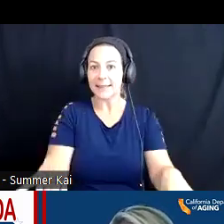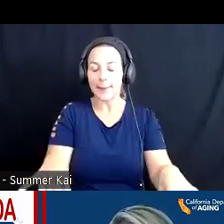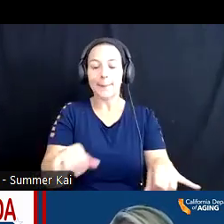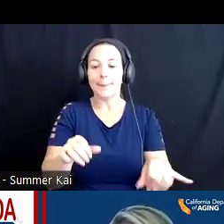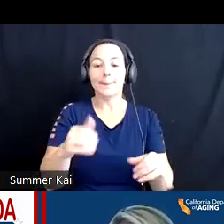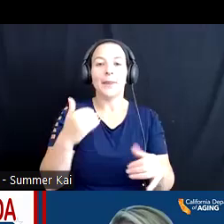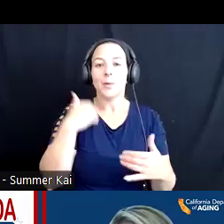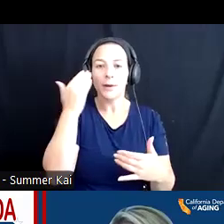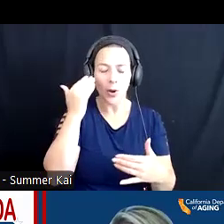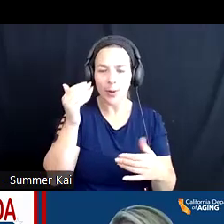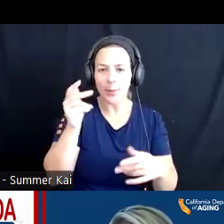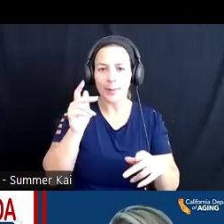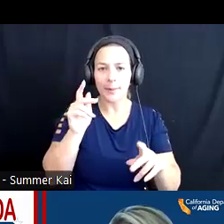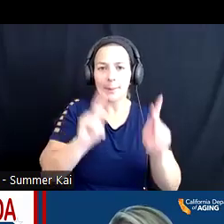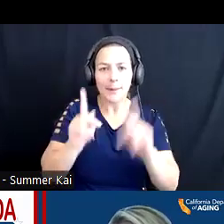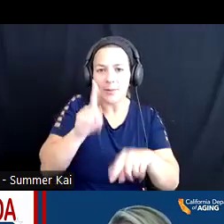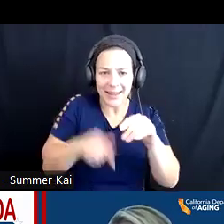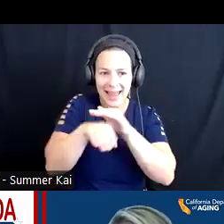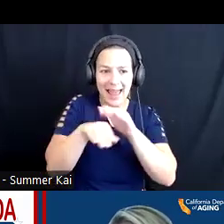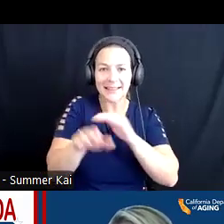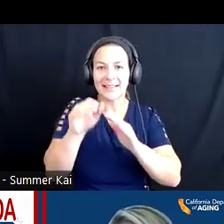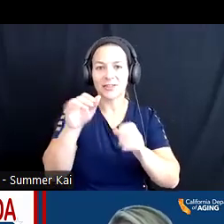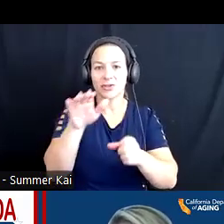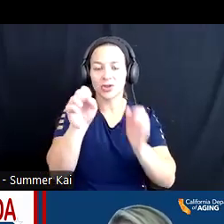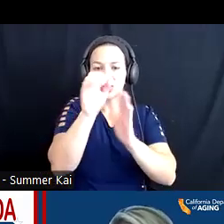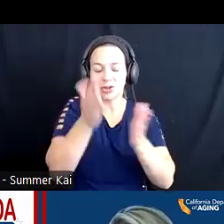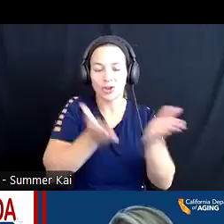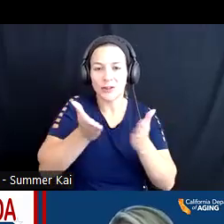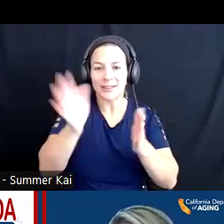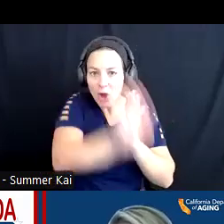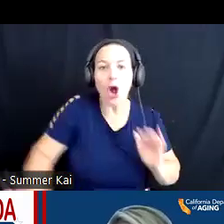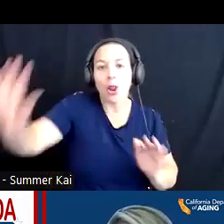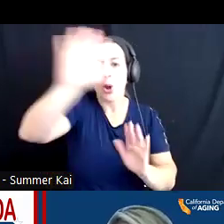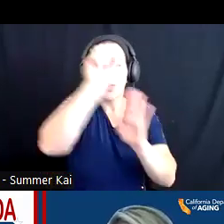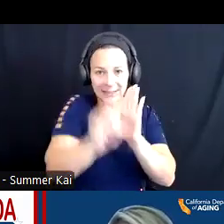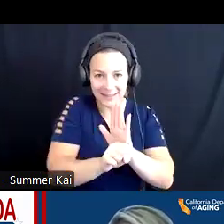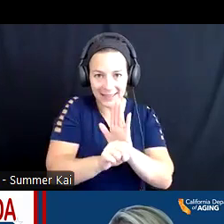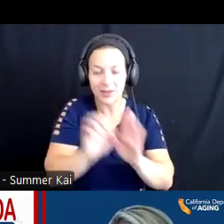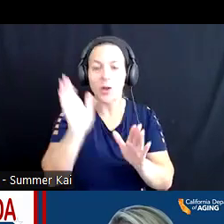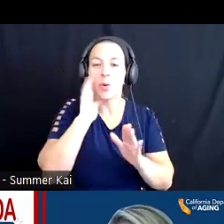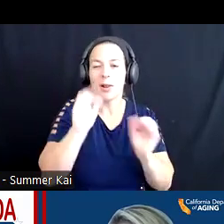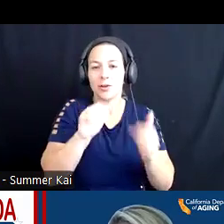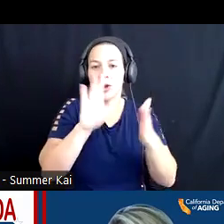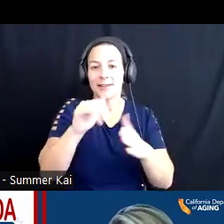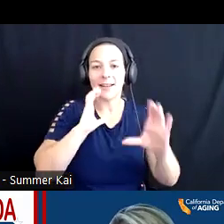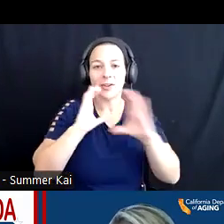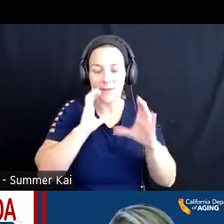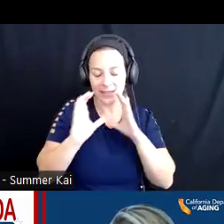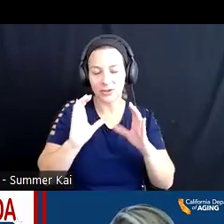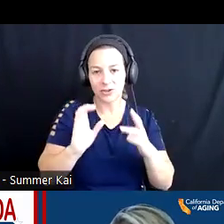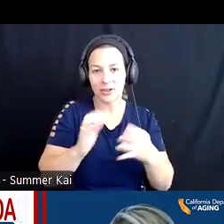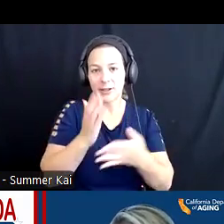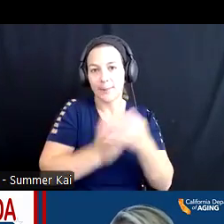the services they need across the state. So this is what we're going to be having a conversation today on part 2 of